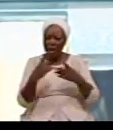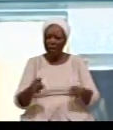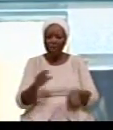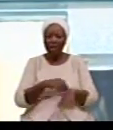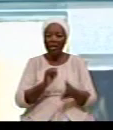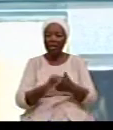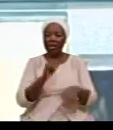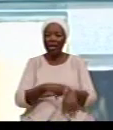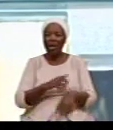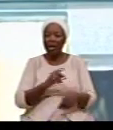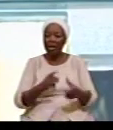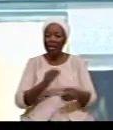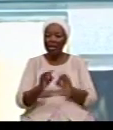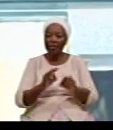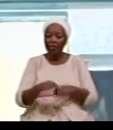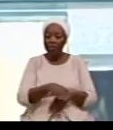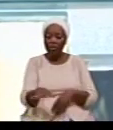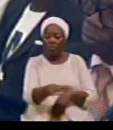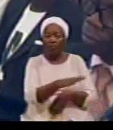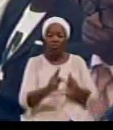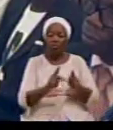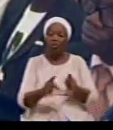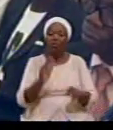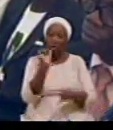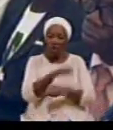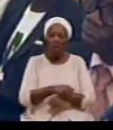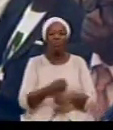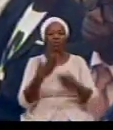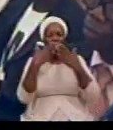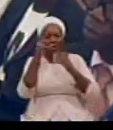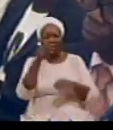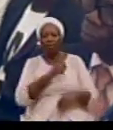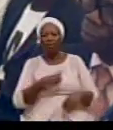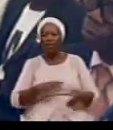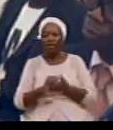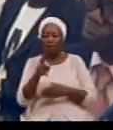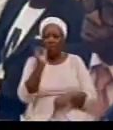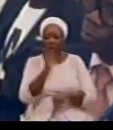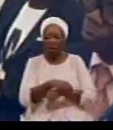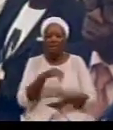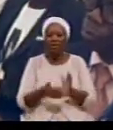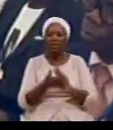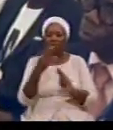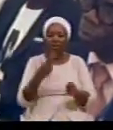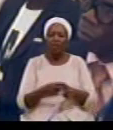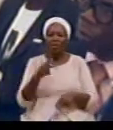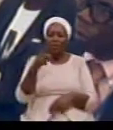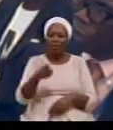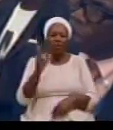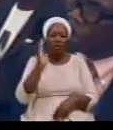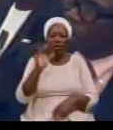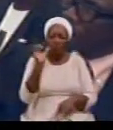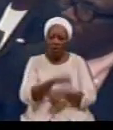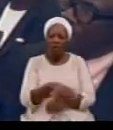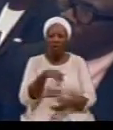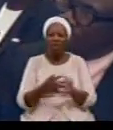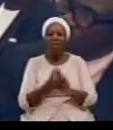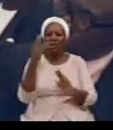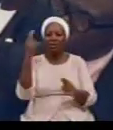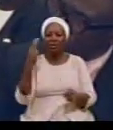overcame, thank God, I see an overcomer before me there. You will overcome in Jesus'